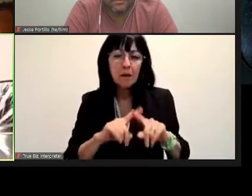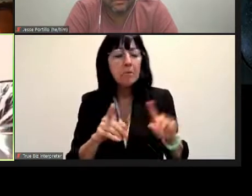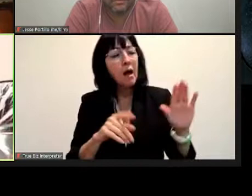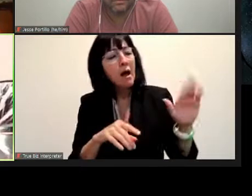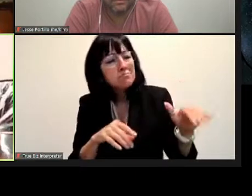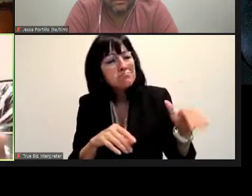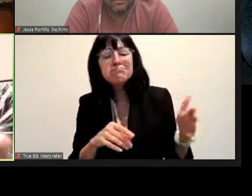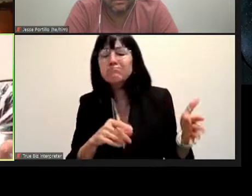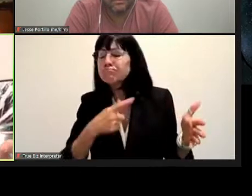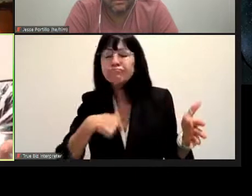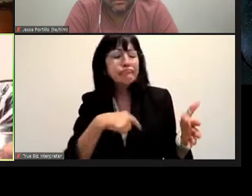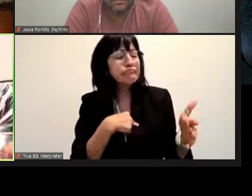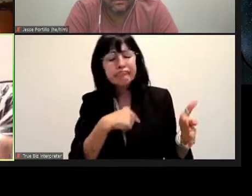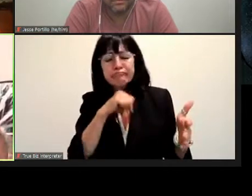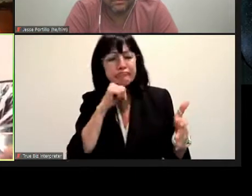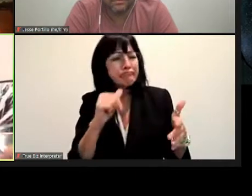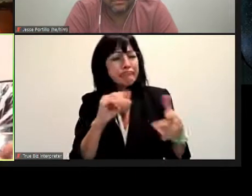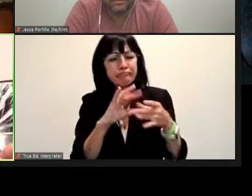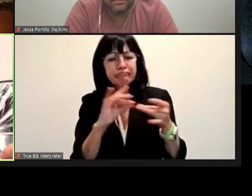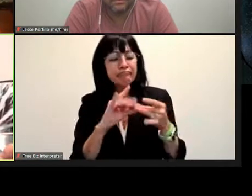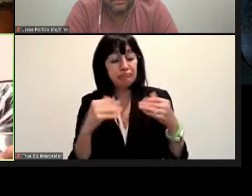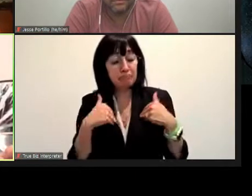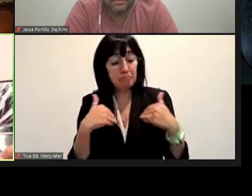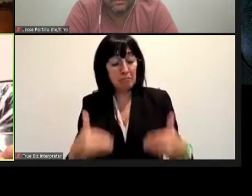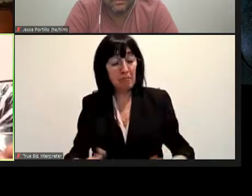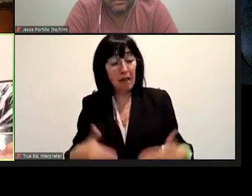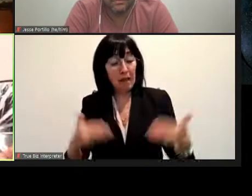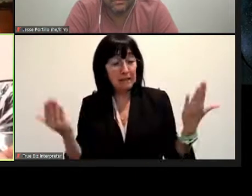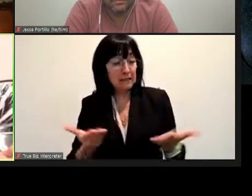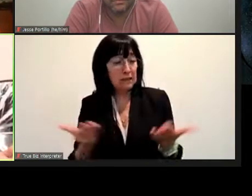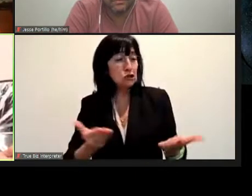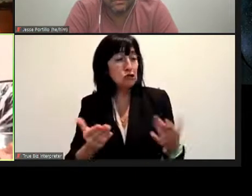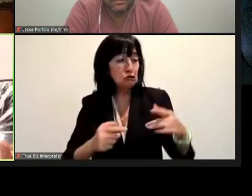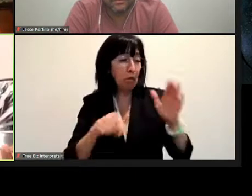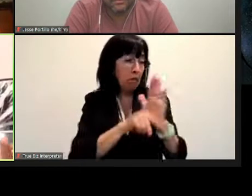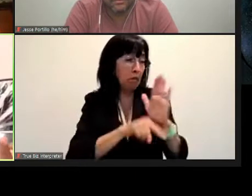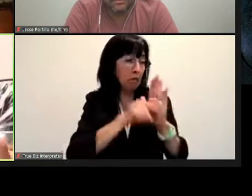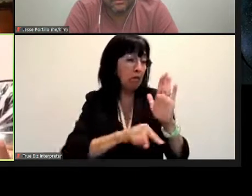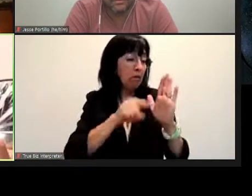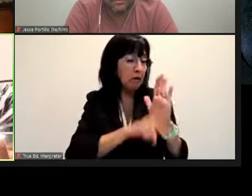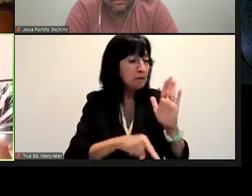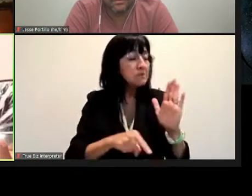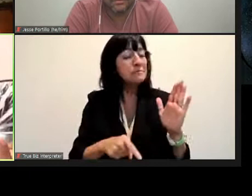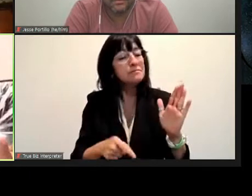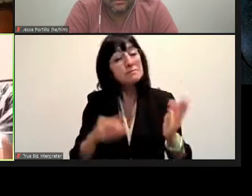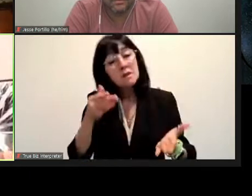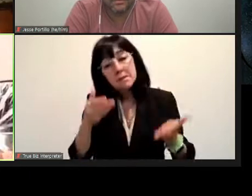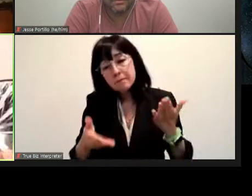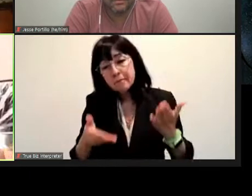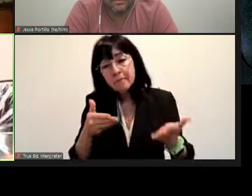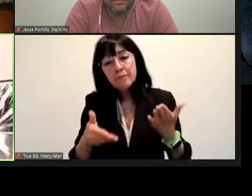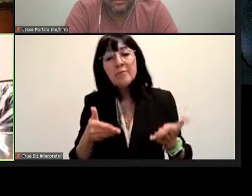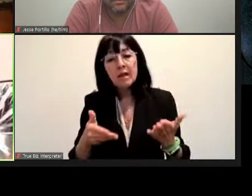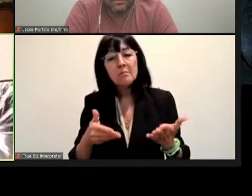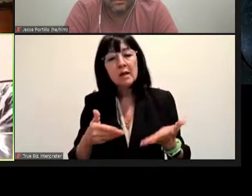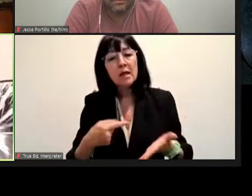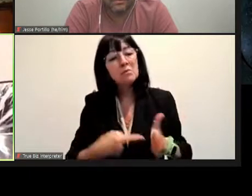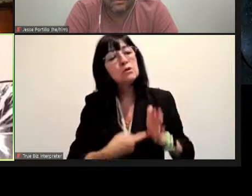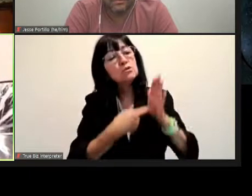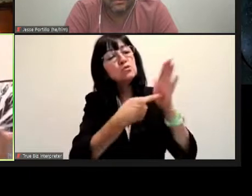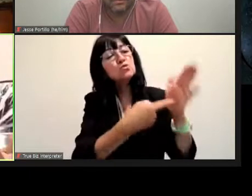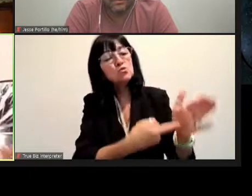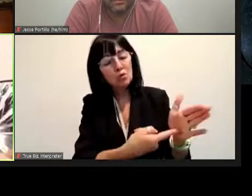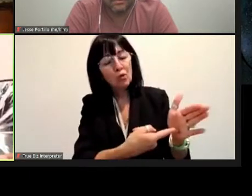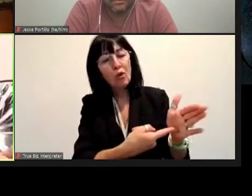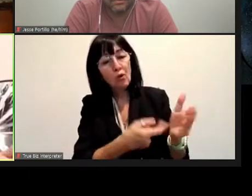bodies or anyone else's bodies here. And just maybe providing for the first time in their lives a fitting space where it's like,